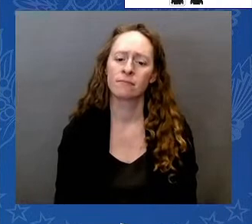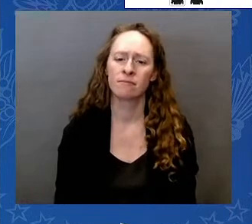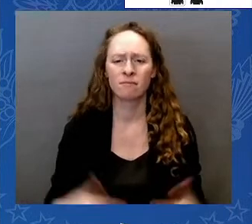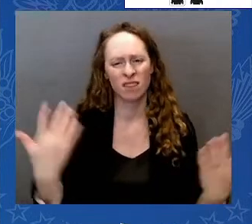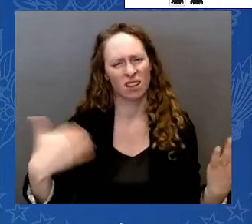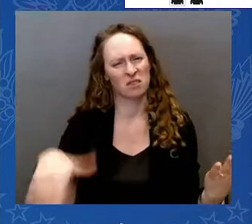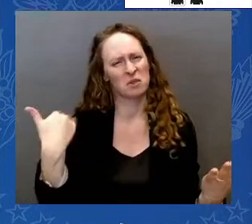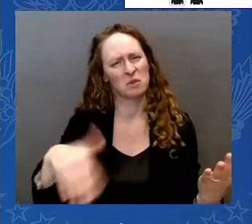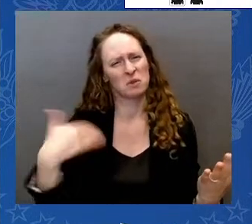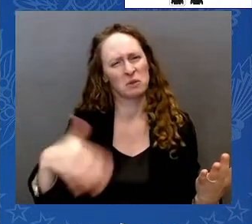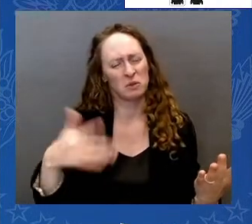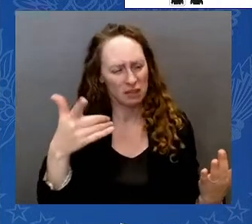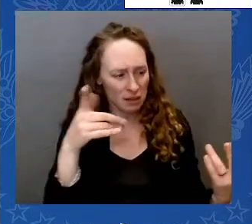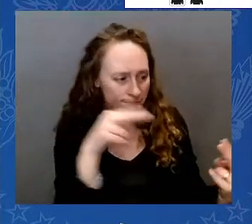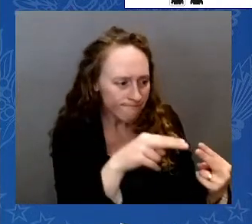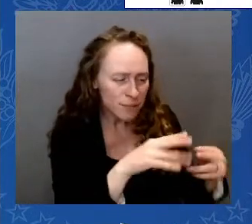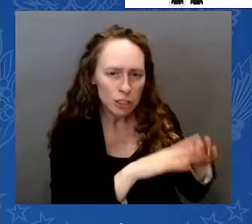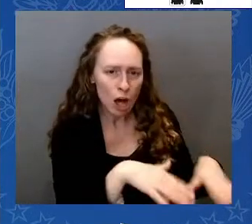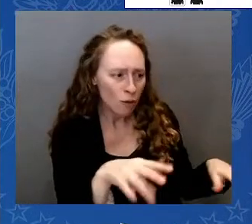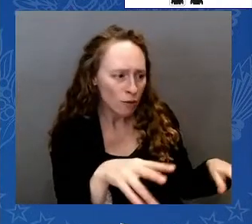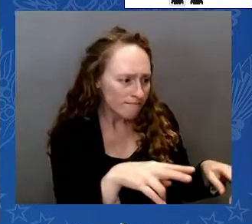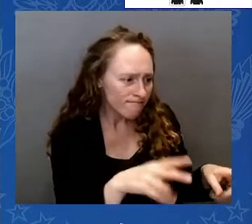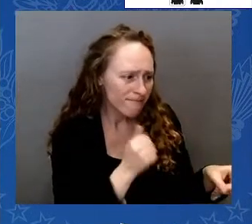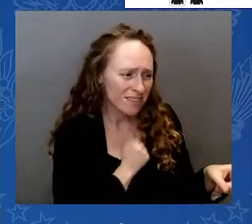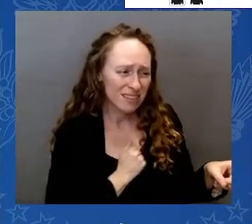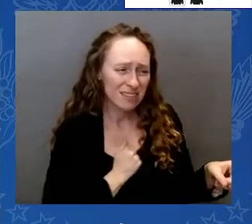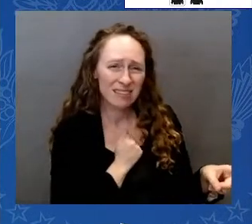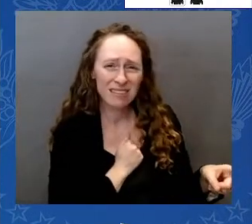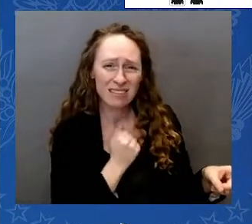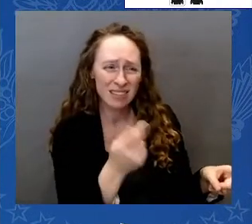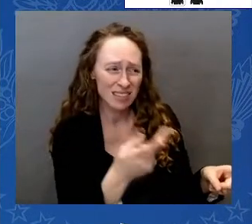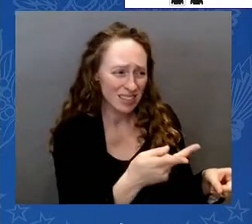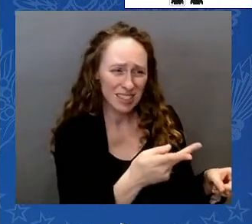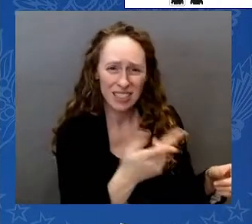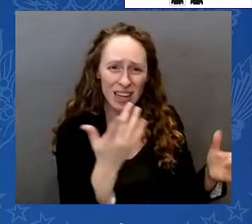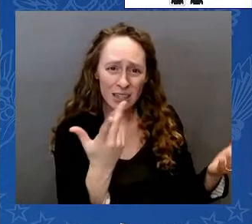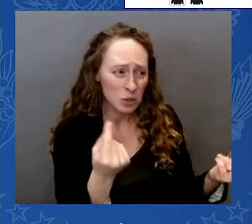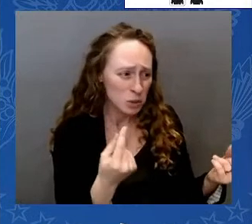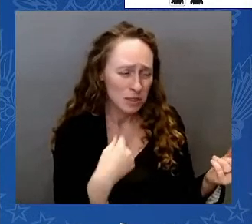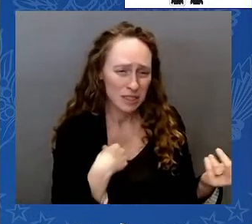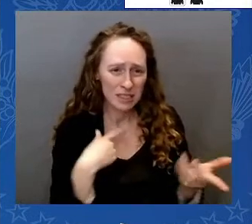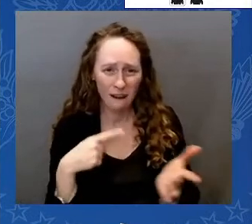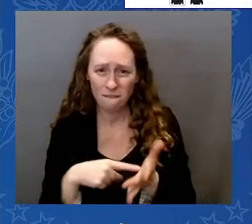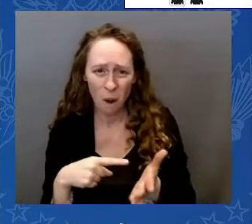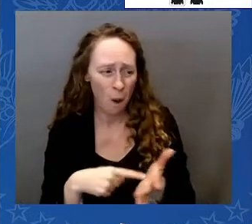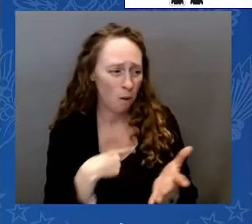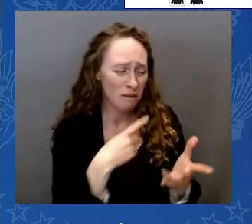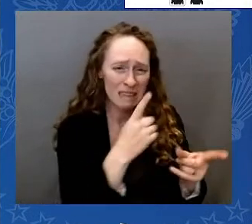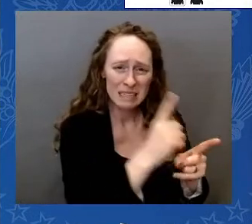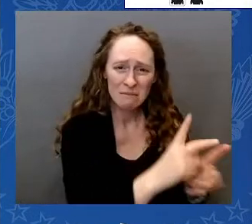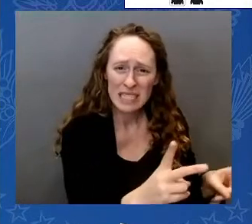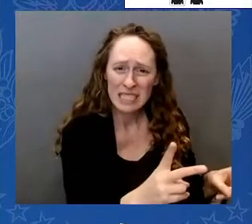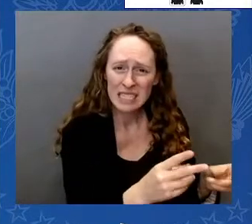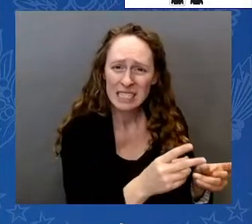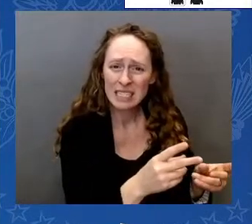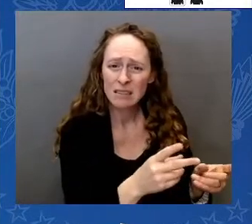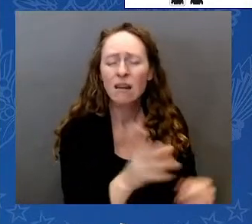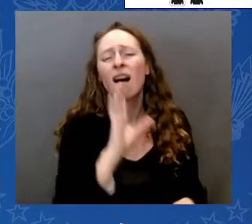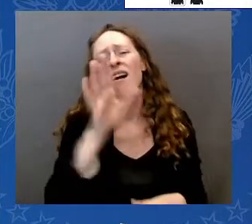about it? Not a joke. This is the United States of America, for God's sake. Well, the bill